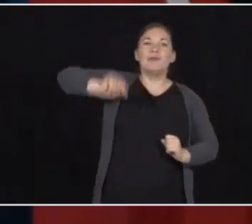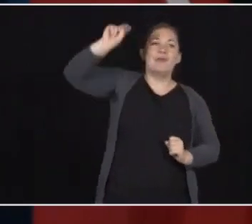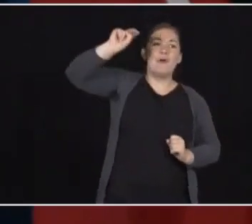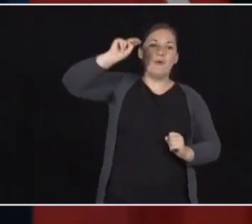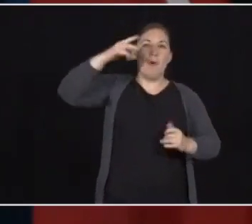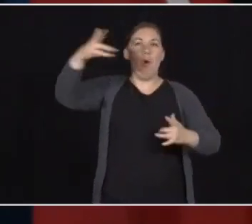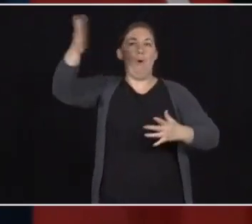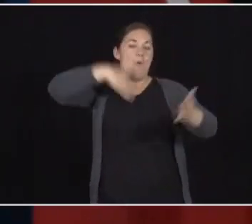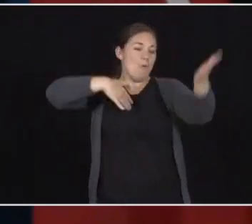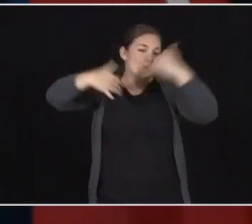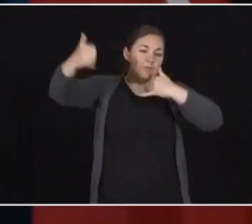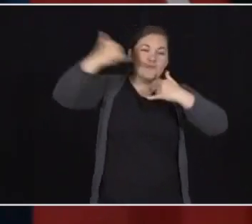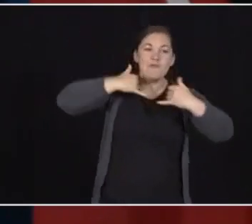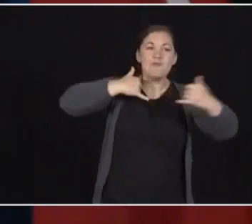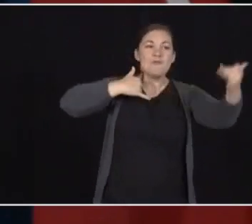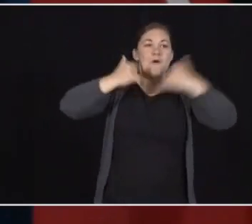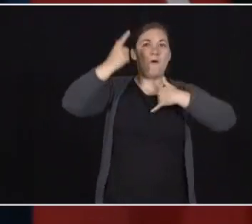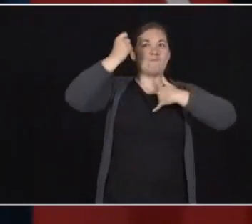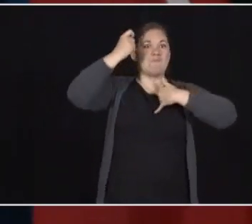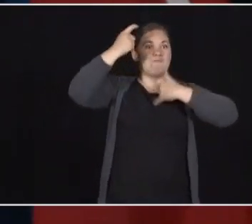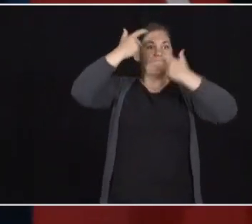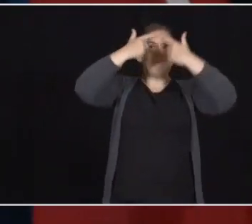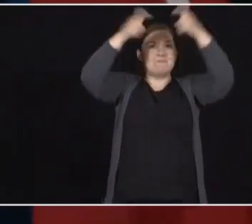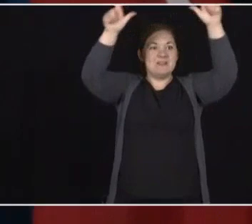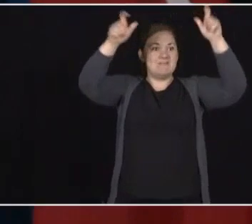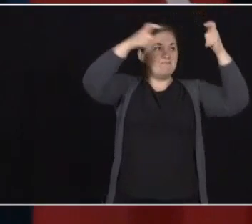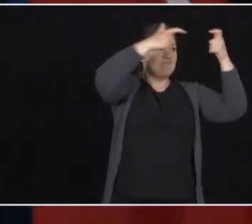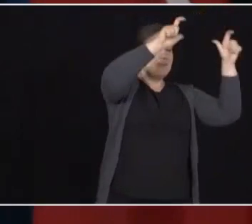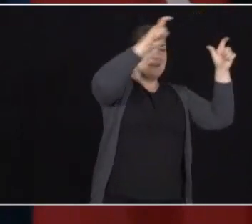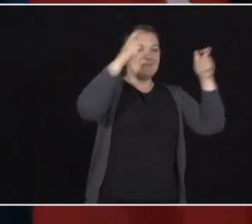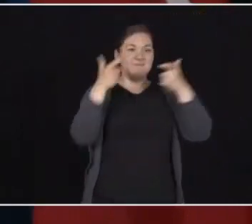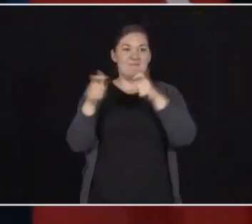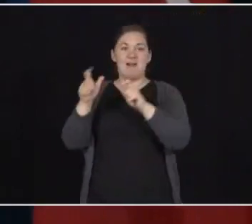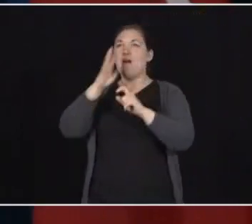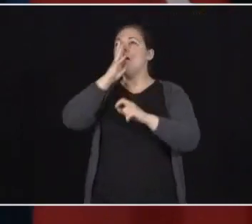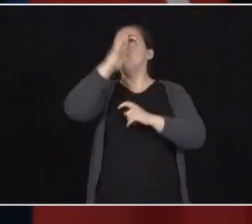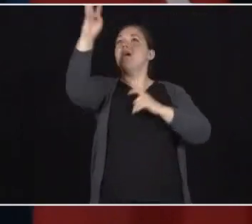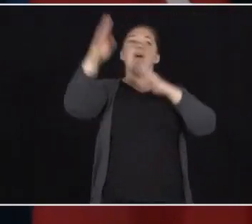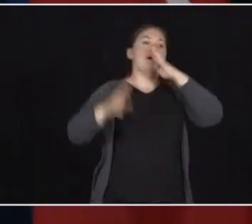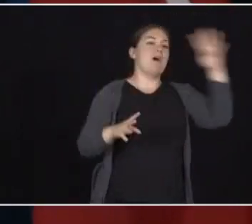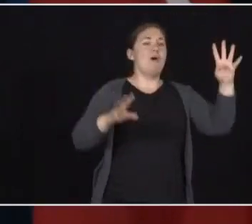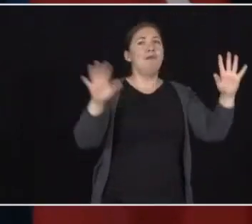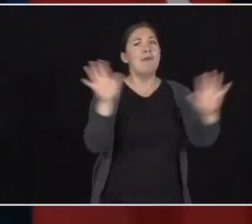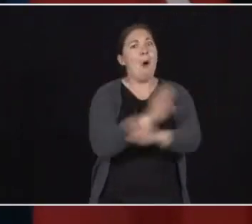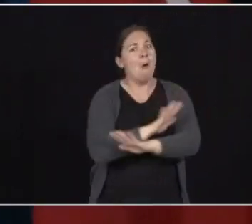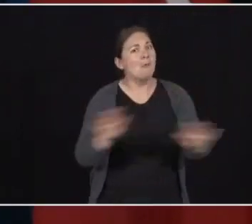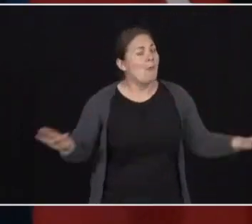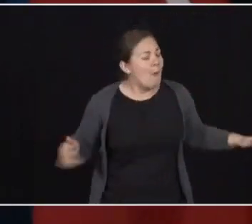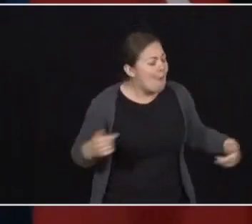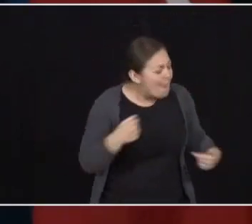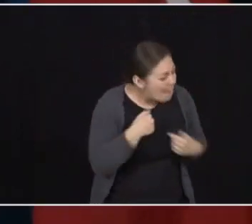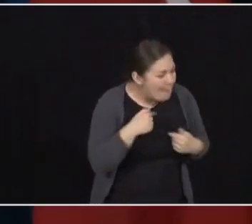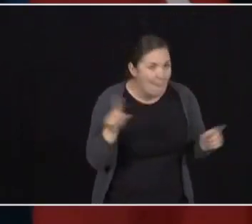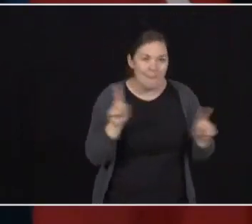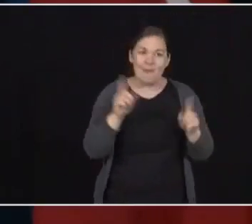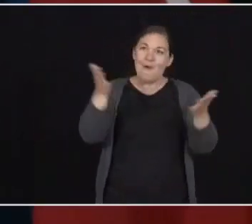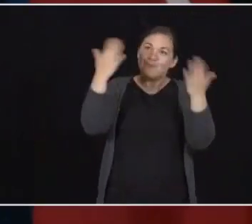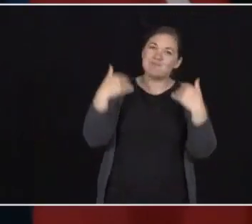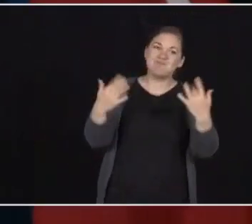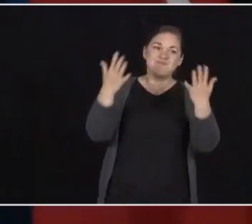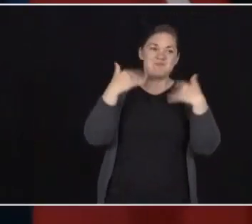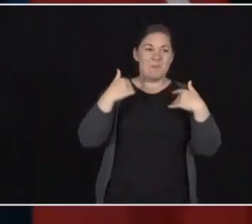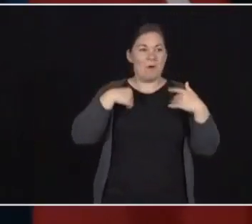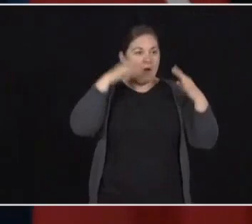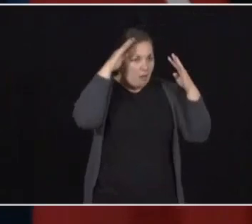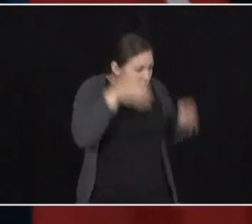that's a massive part of our province, and we can't ever forget those folks. And rather than being Toronto-centric all the